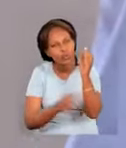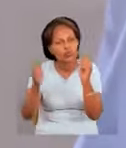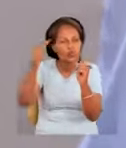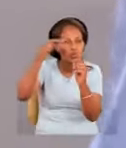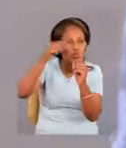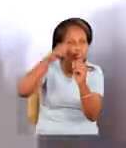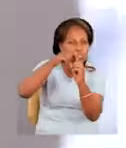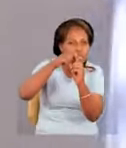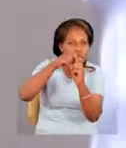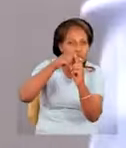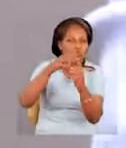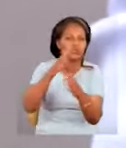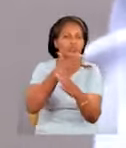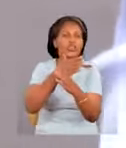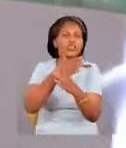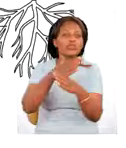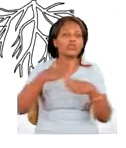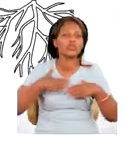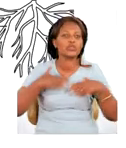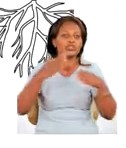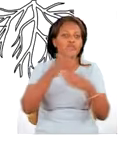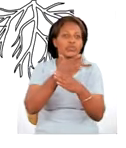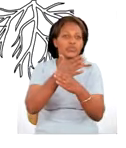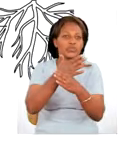different parts of the leaves.